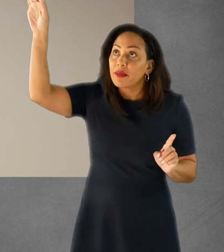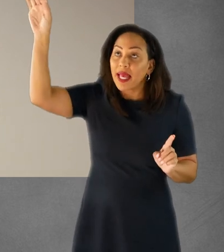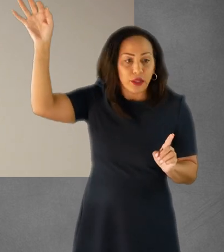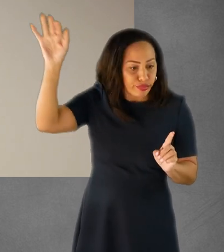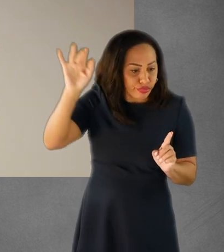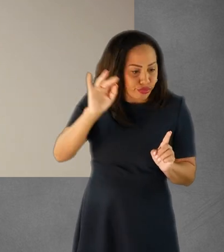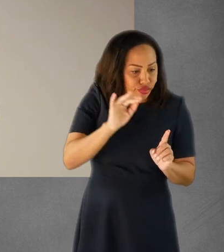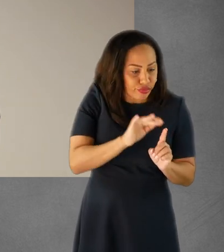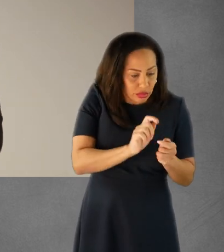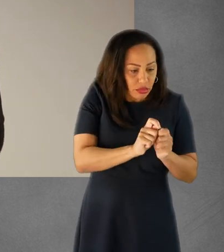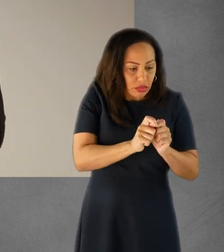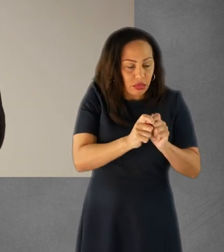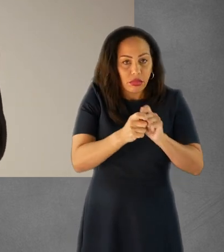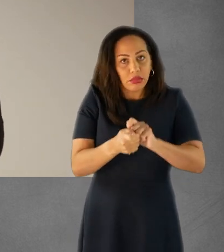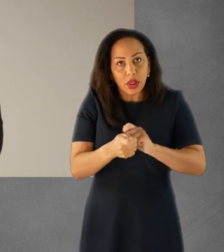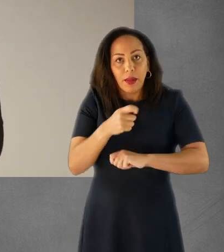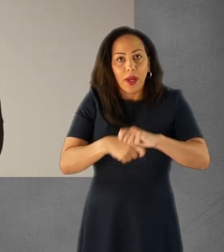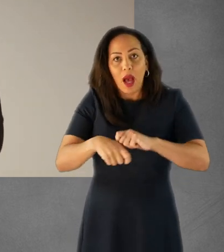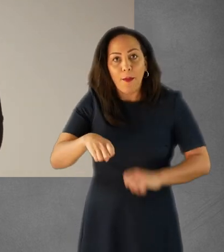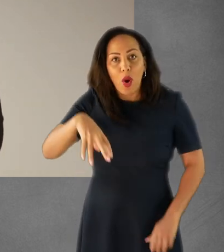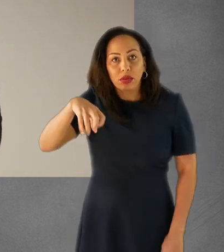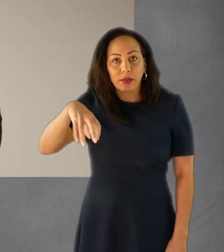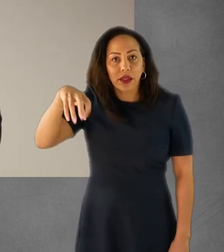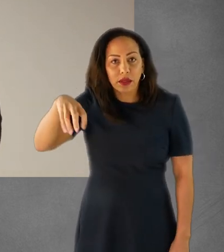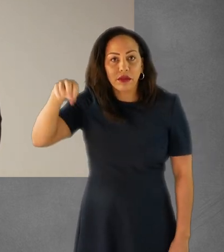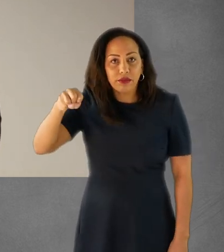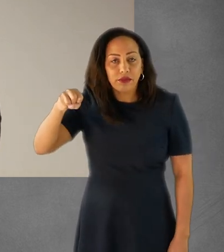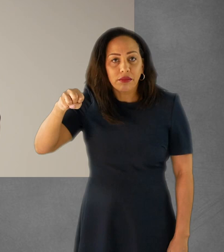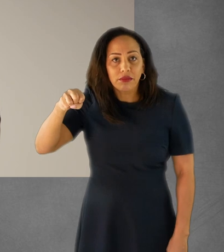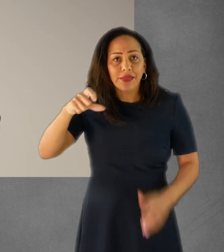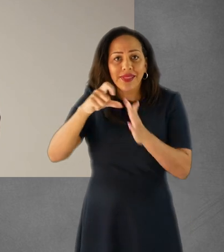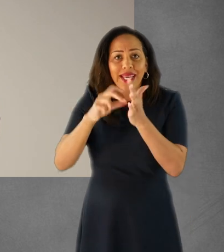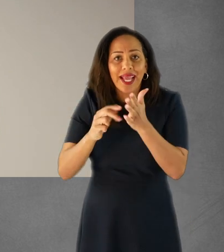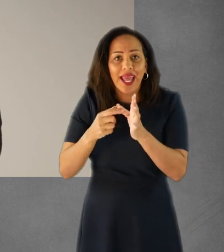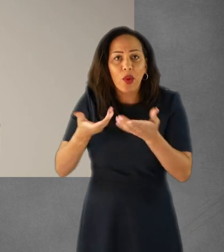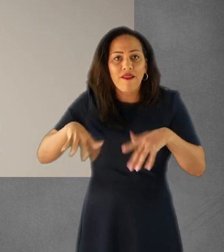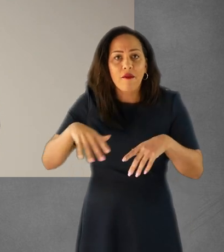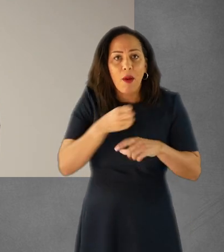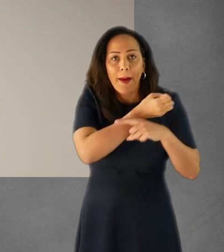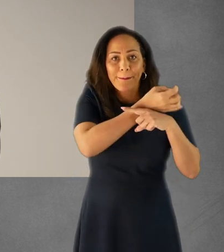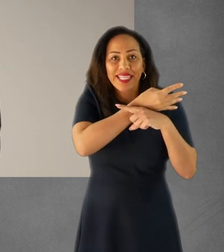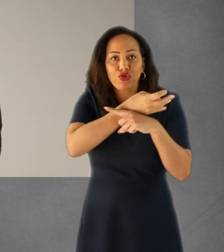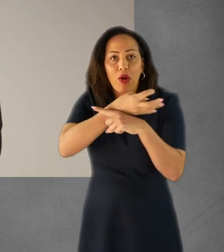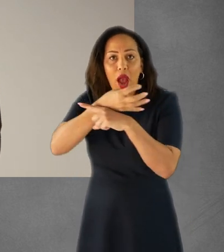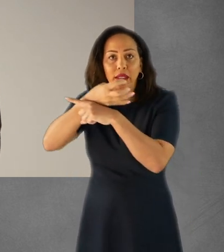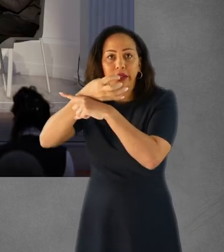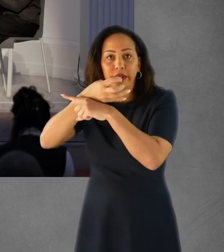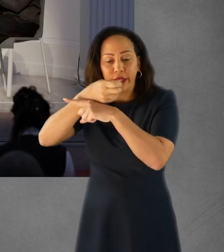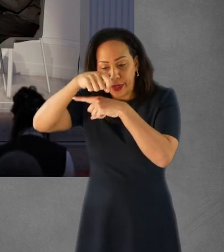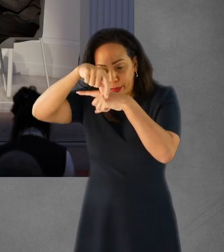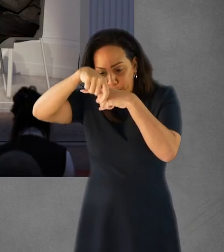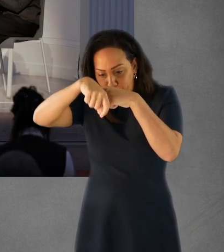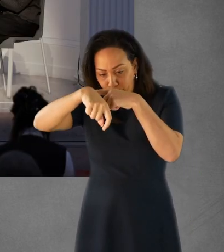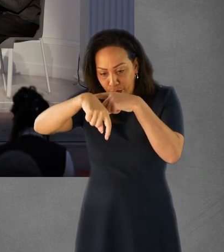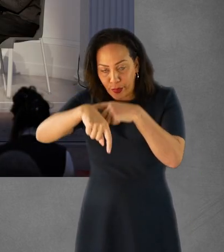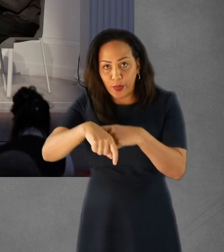space, which arrived to Earth traveling as a virus on a meteorite.